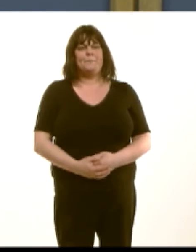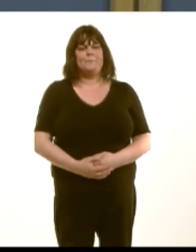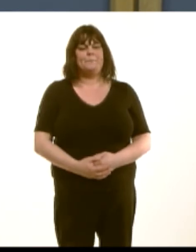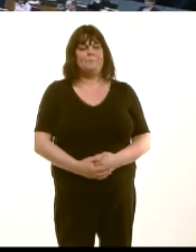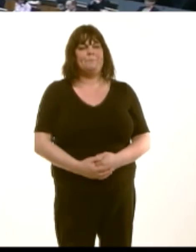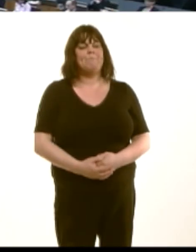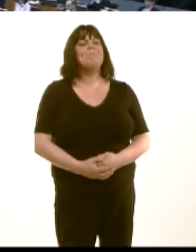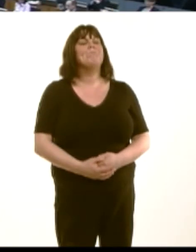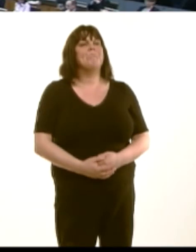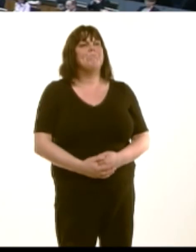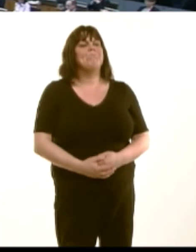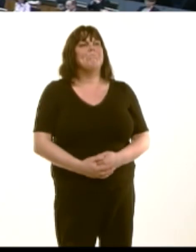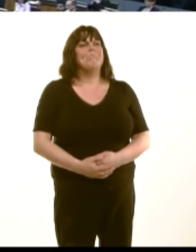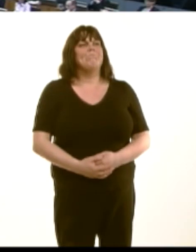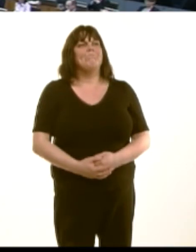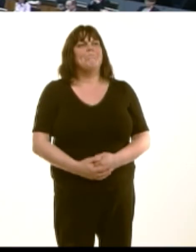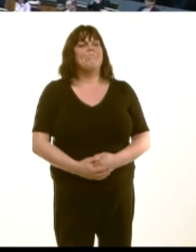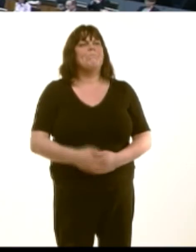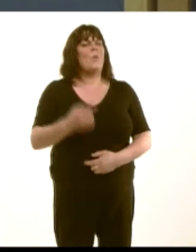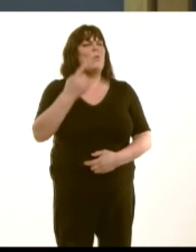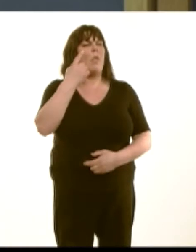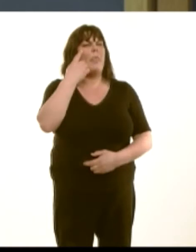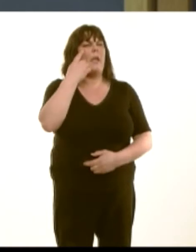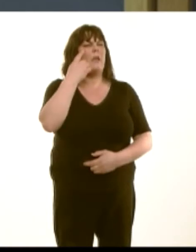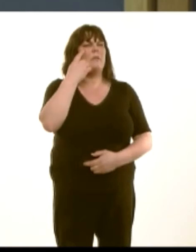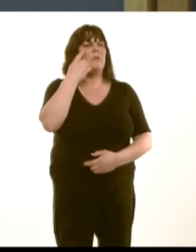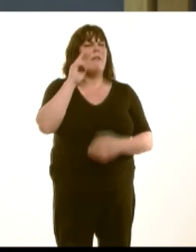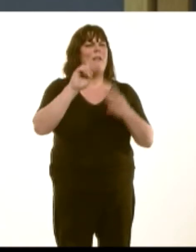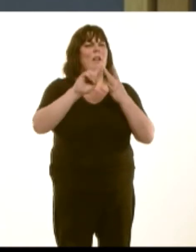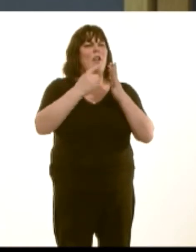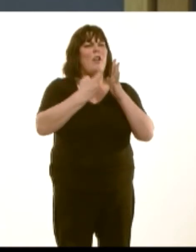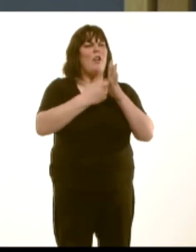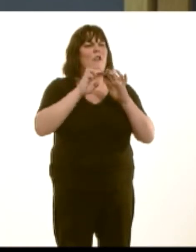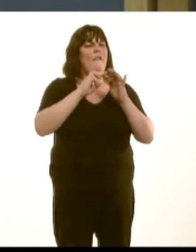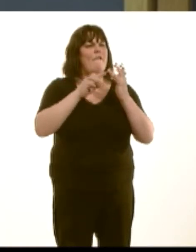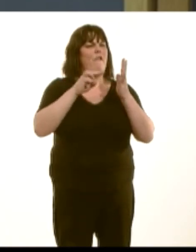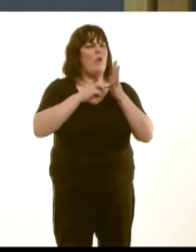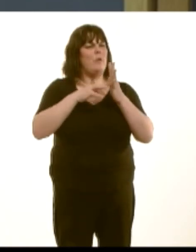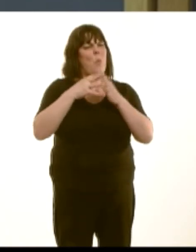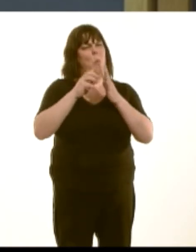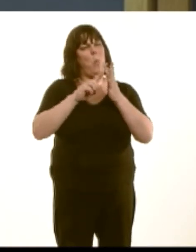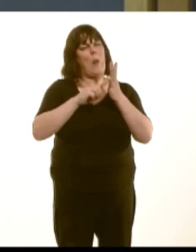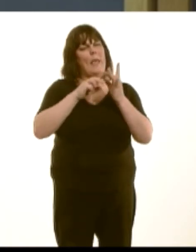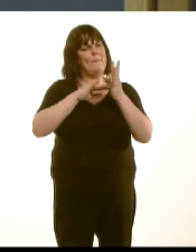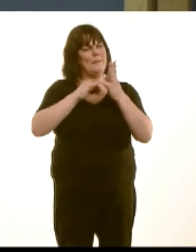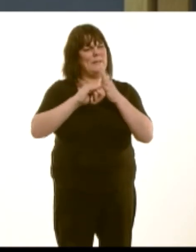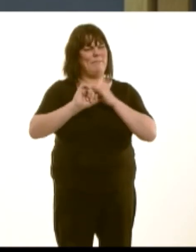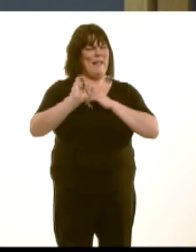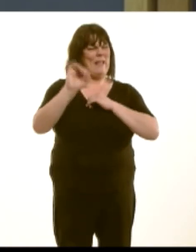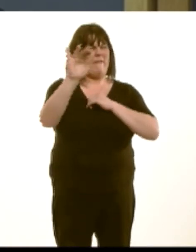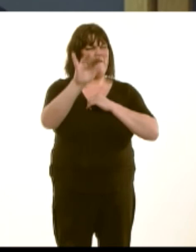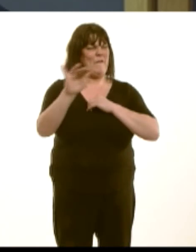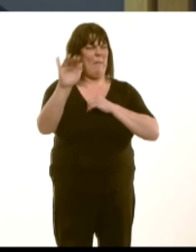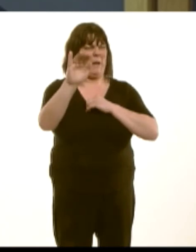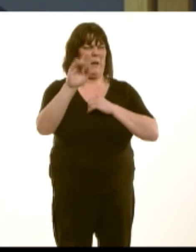Thank you very much. I don't think that the family of Mr Irfon Williams will thank you for the kind